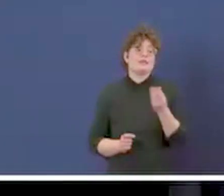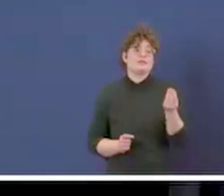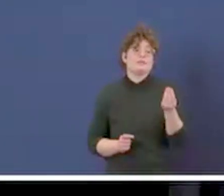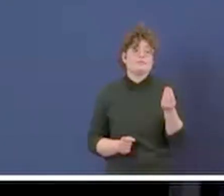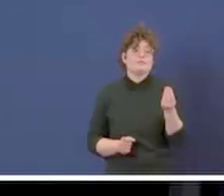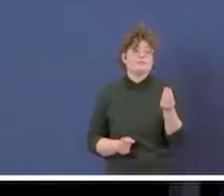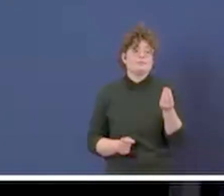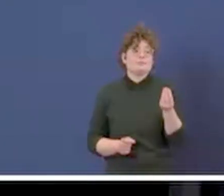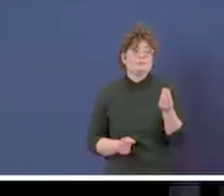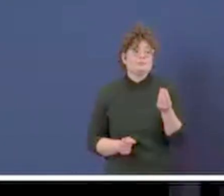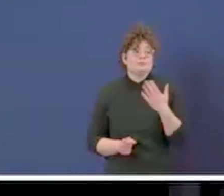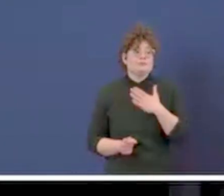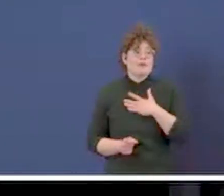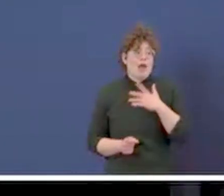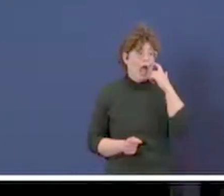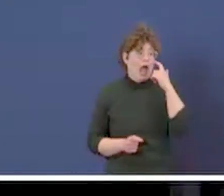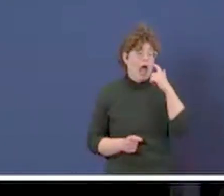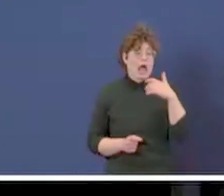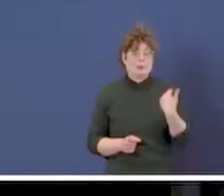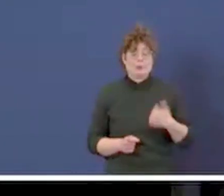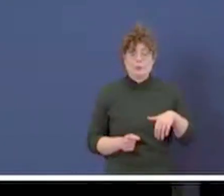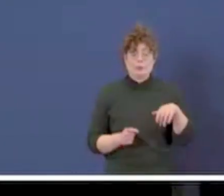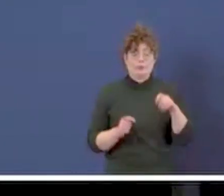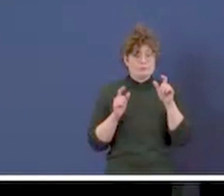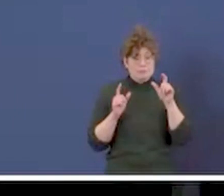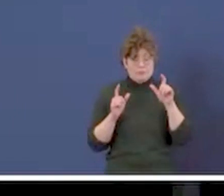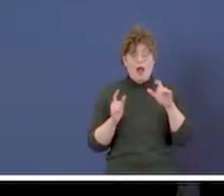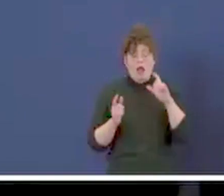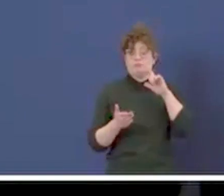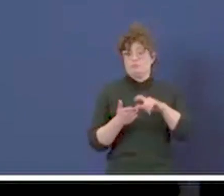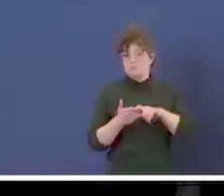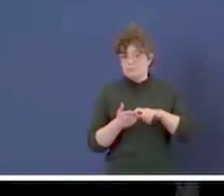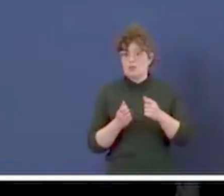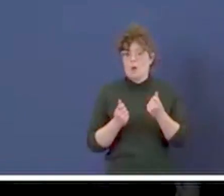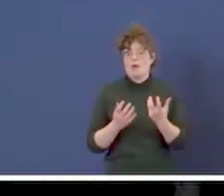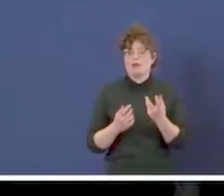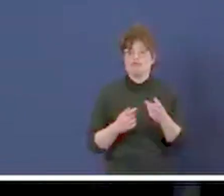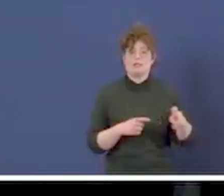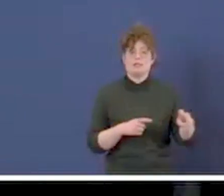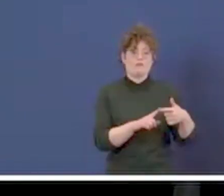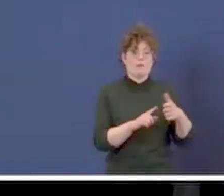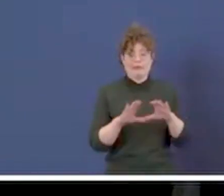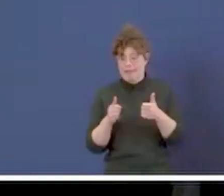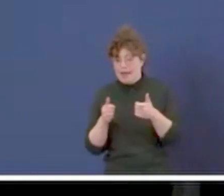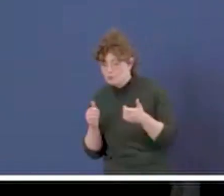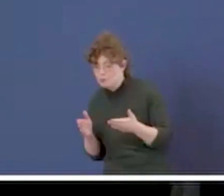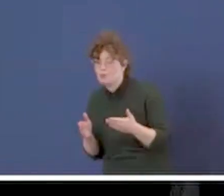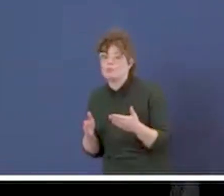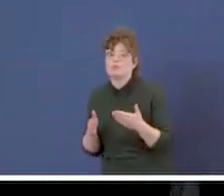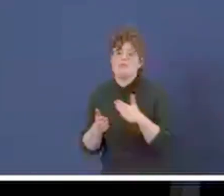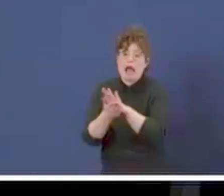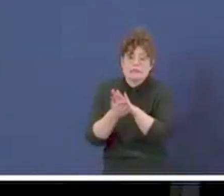And my eyes were opened so much, transitioning from the classroom,